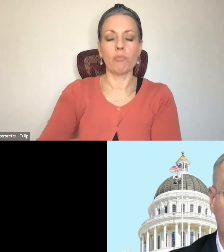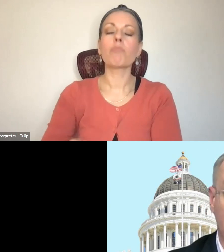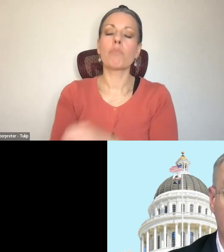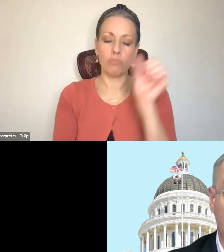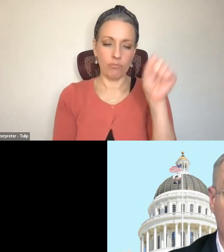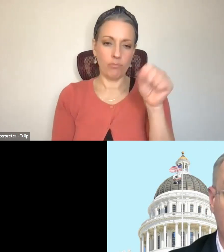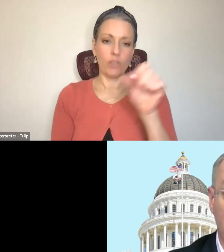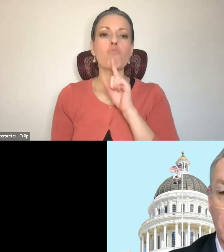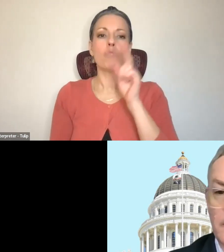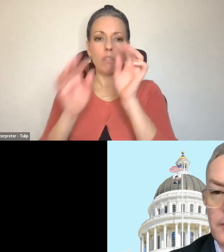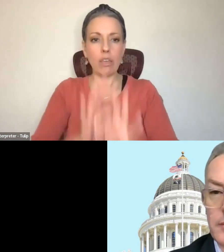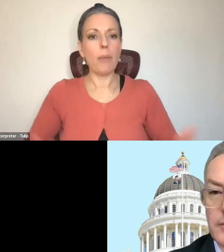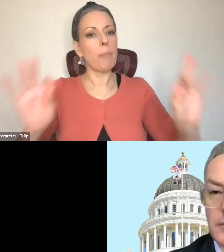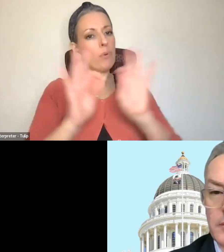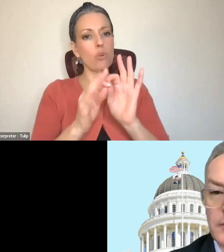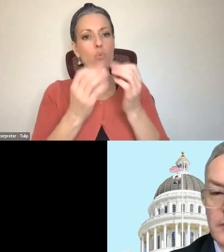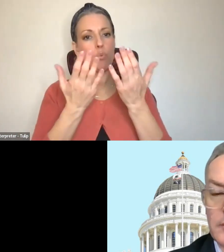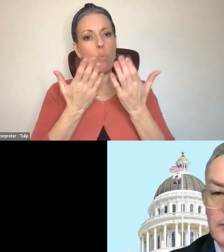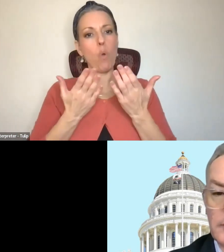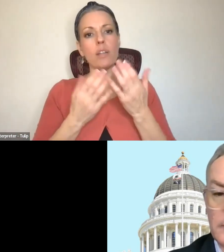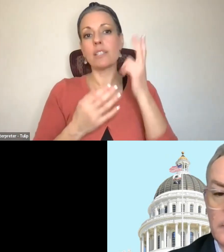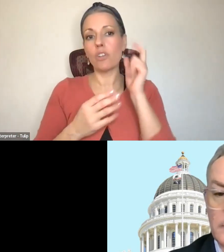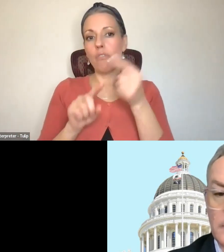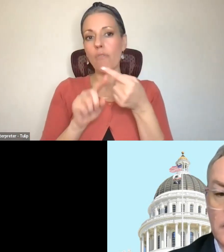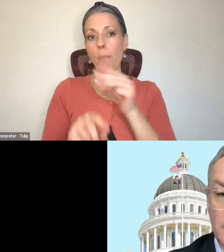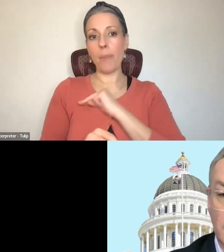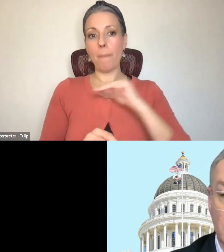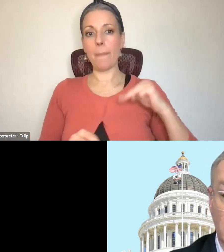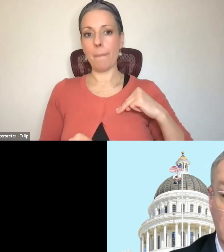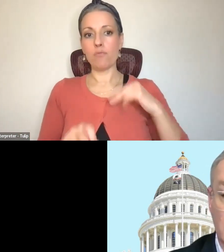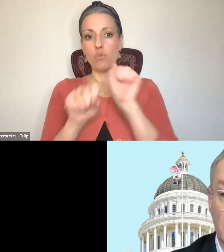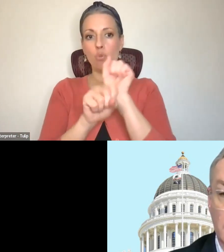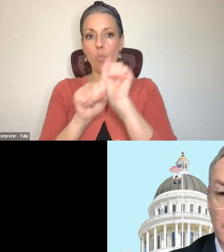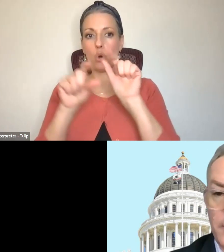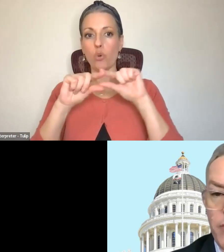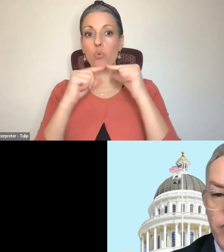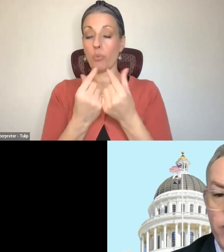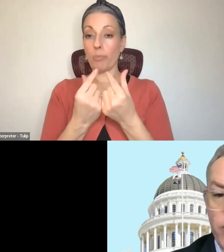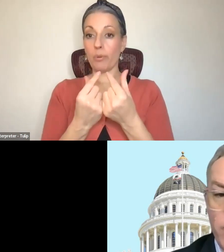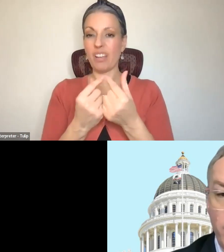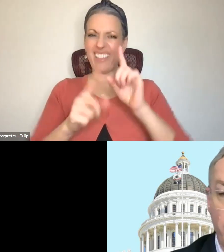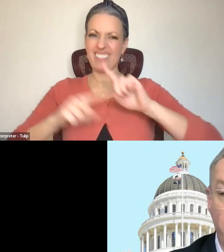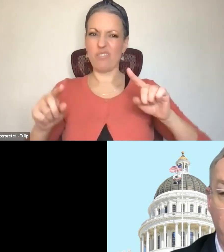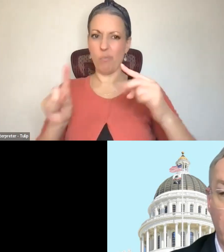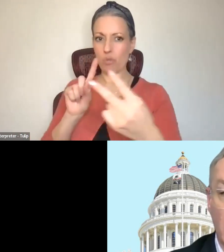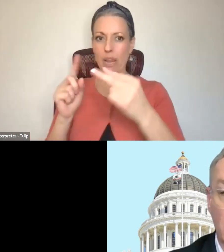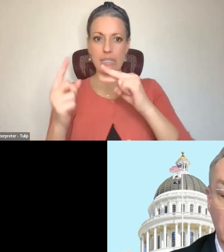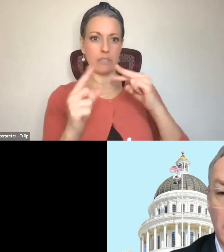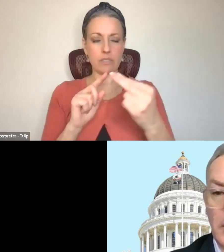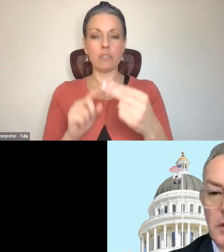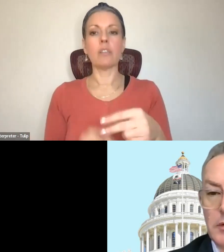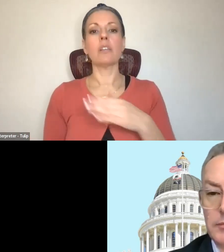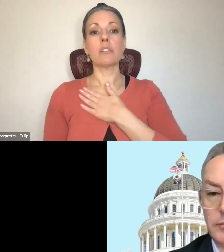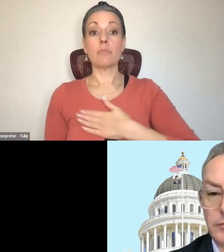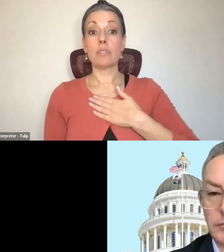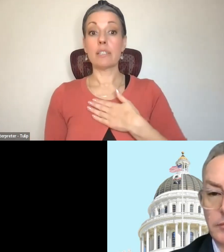Definitely really important. And we would love to hear from those members of the work group and the different perspectives. And I'm pleased to see